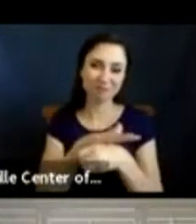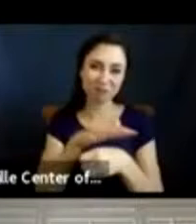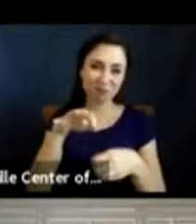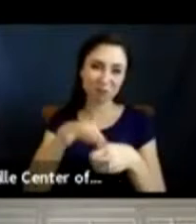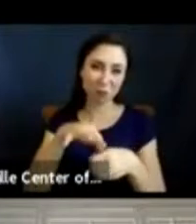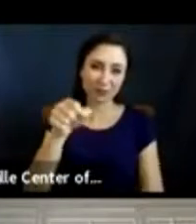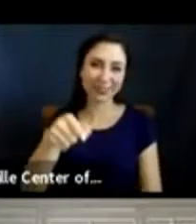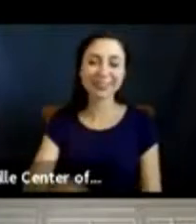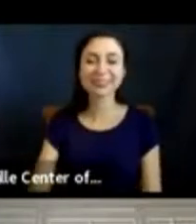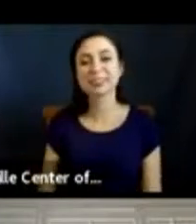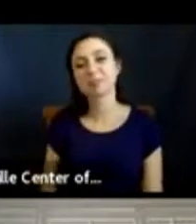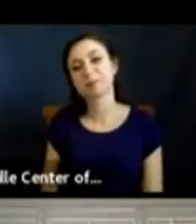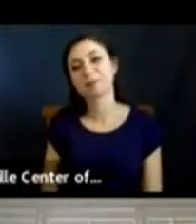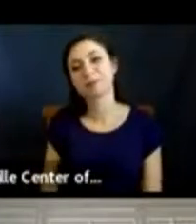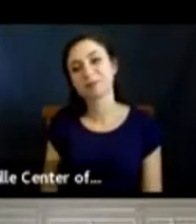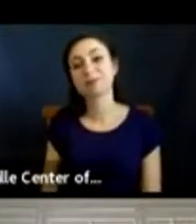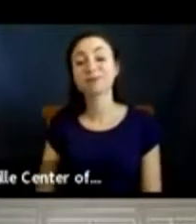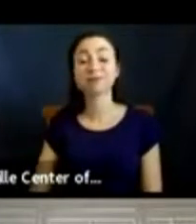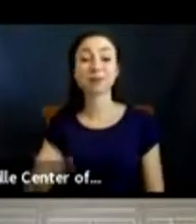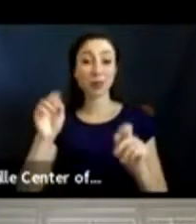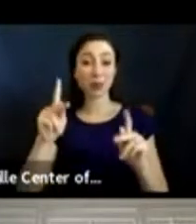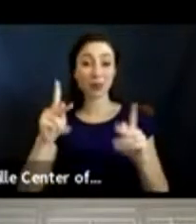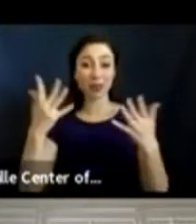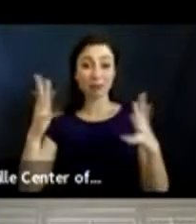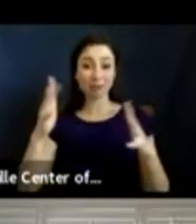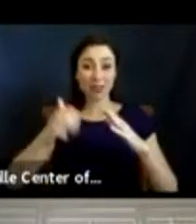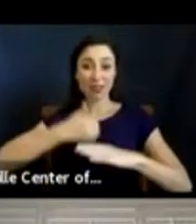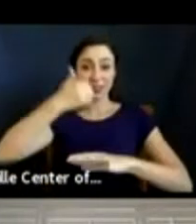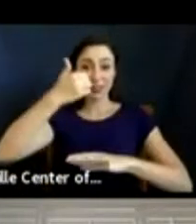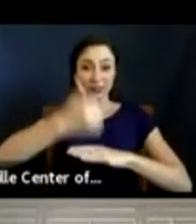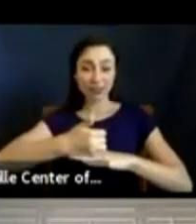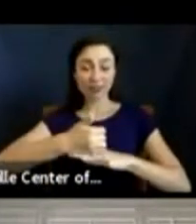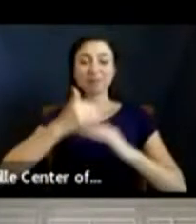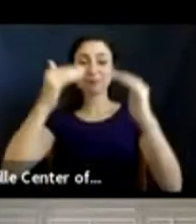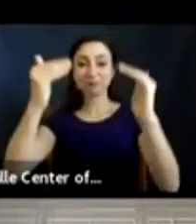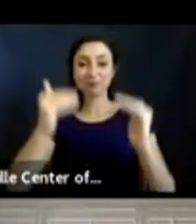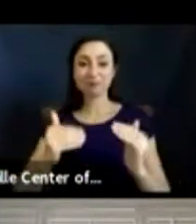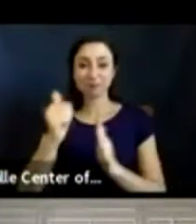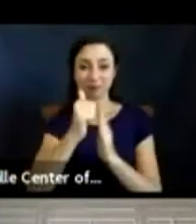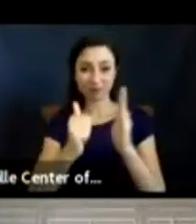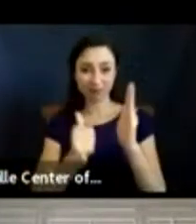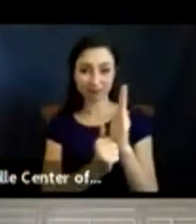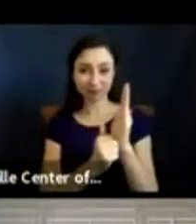have set the agenda for this evening's meeting, and the next item on the agenda is